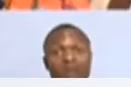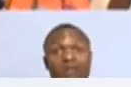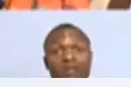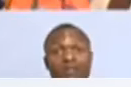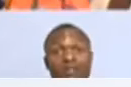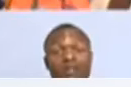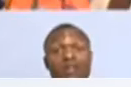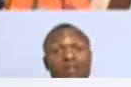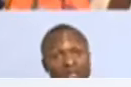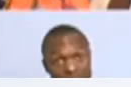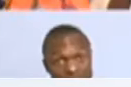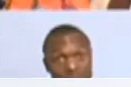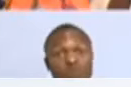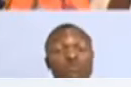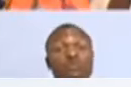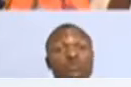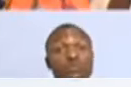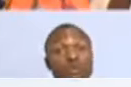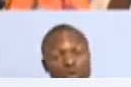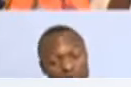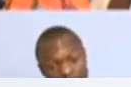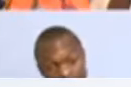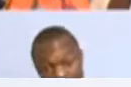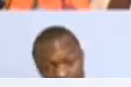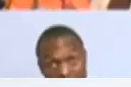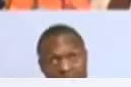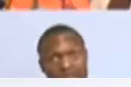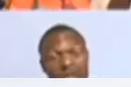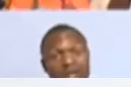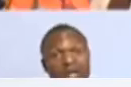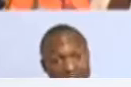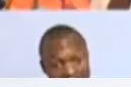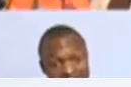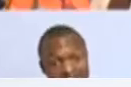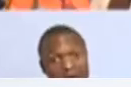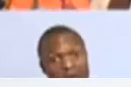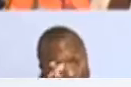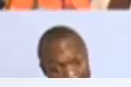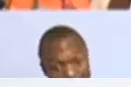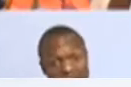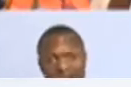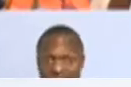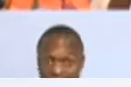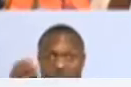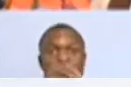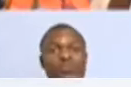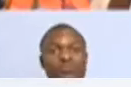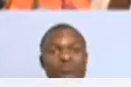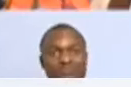transfer beneficiary households are now receiving a top-up. The regular ones,